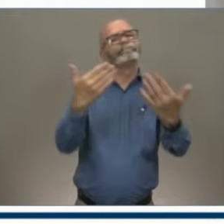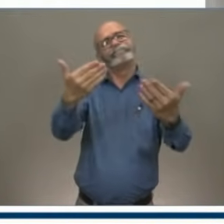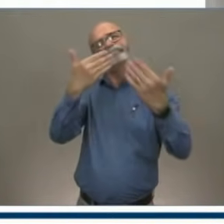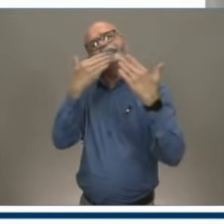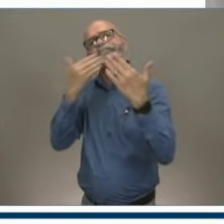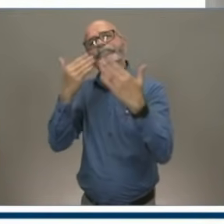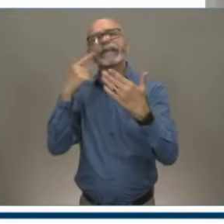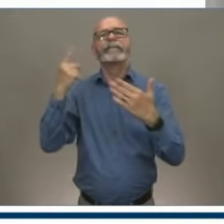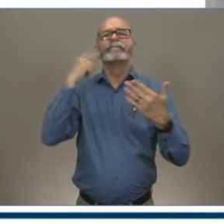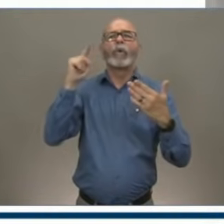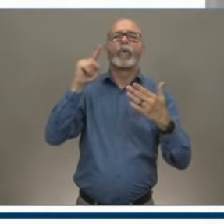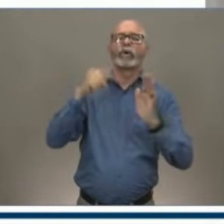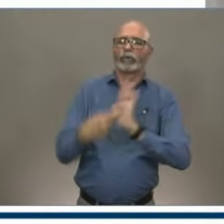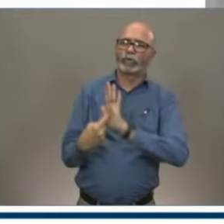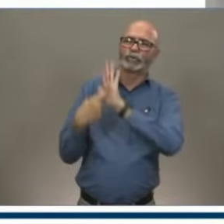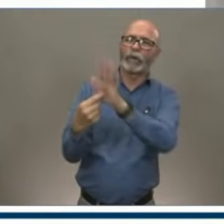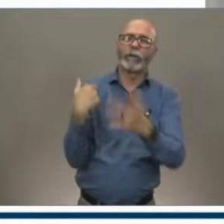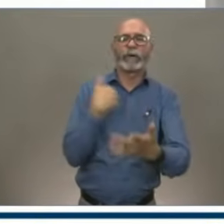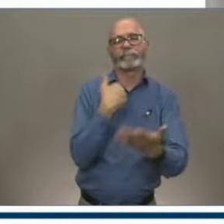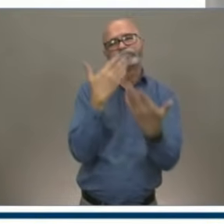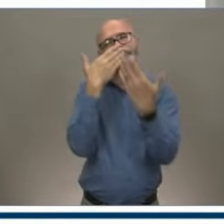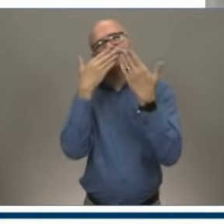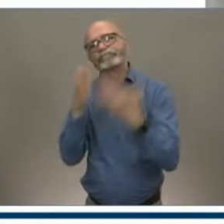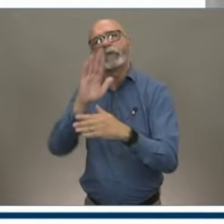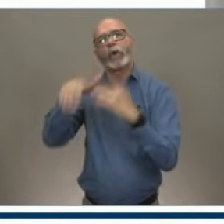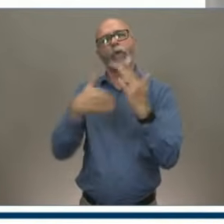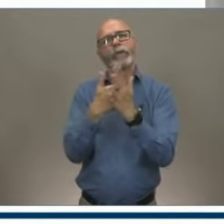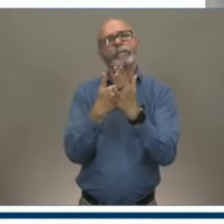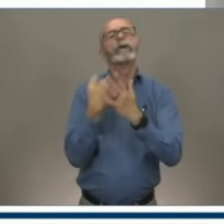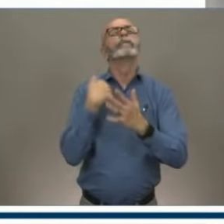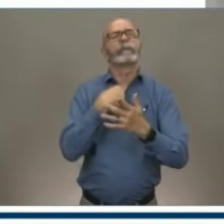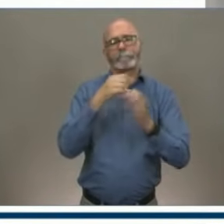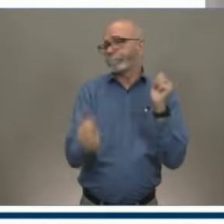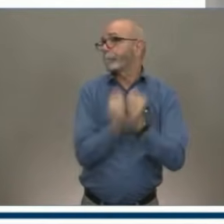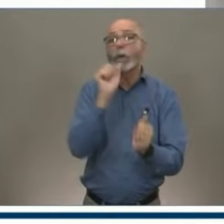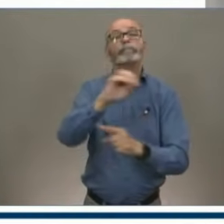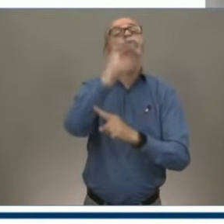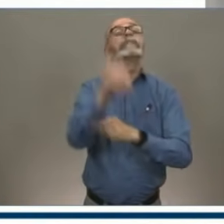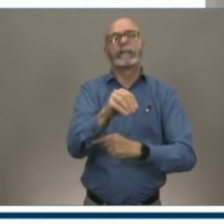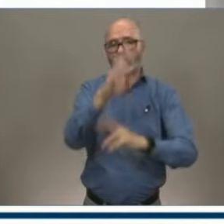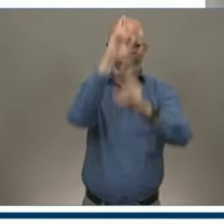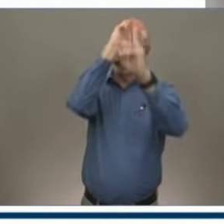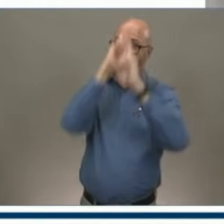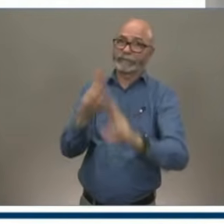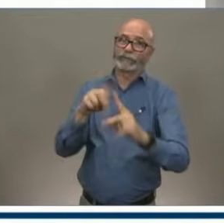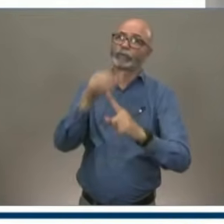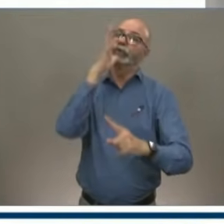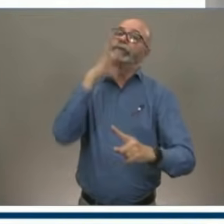gratitude, but most of all, show your respect. Have a safe weekend.